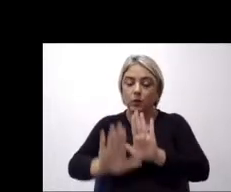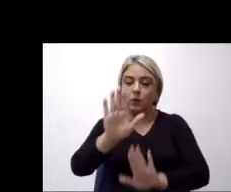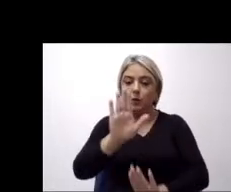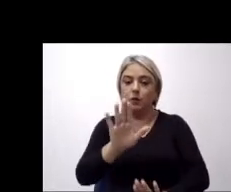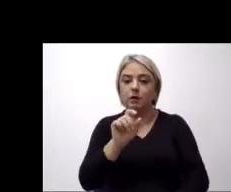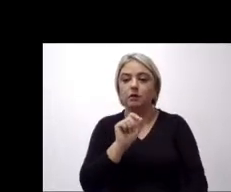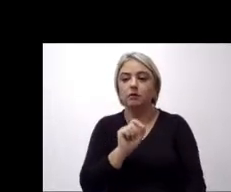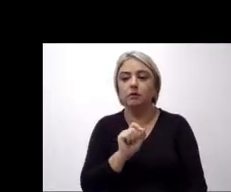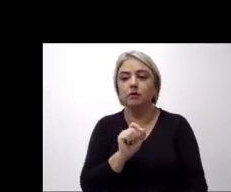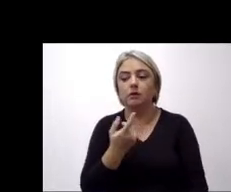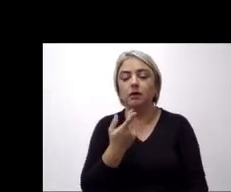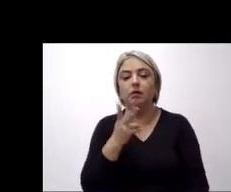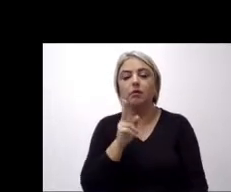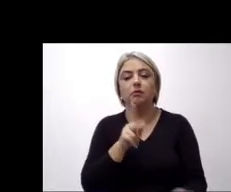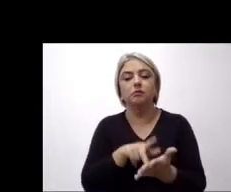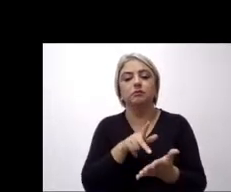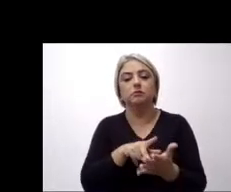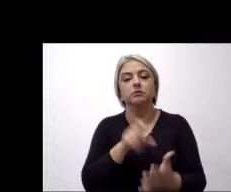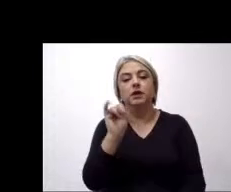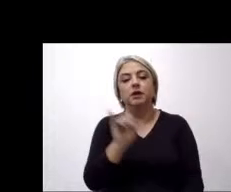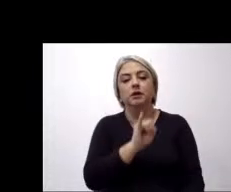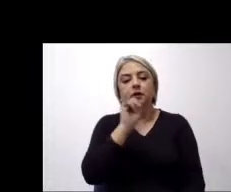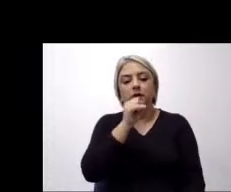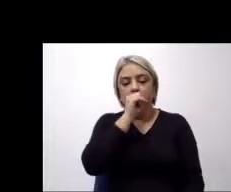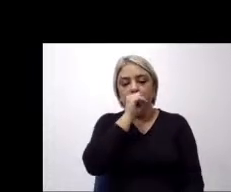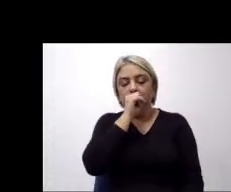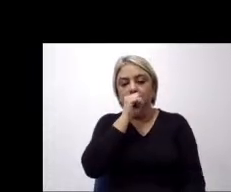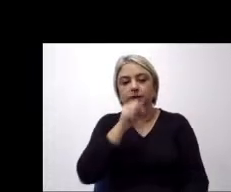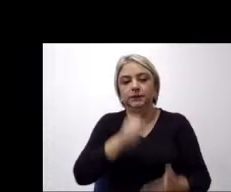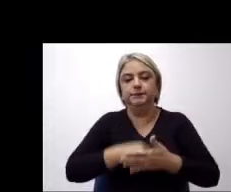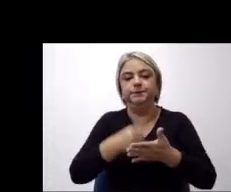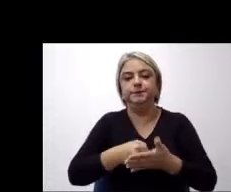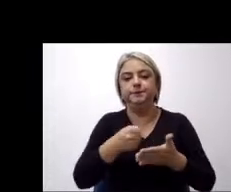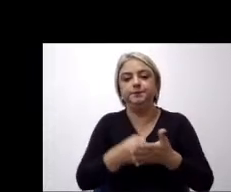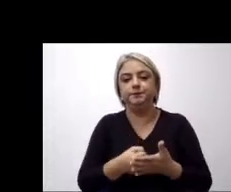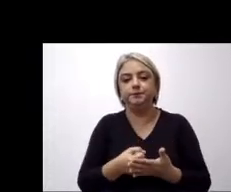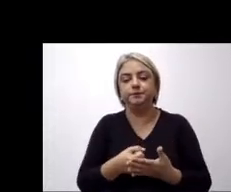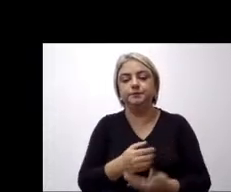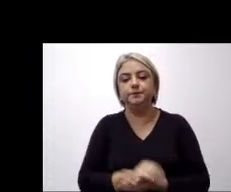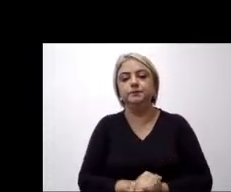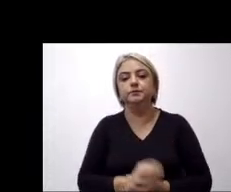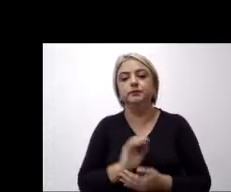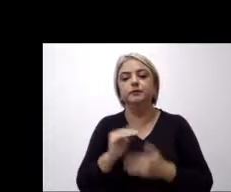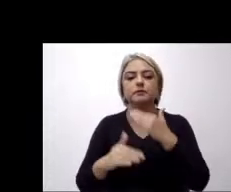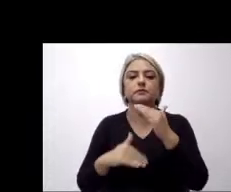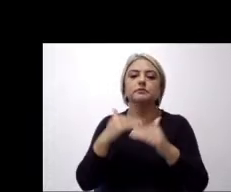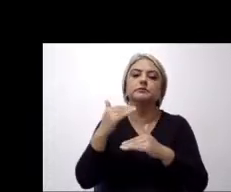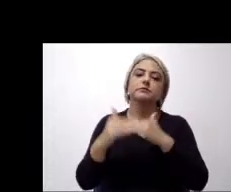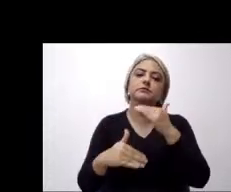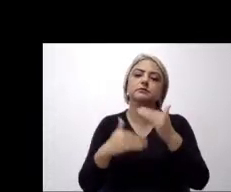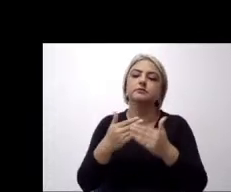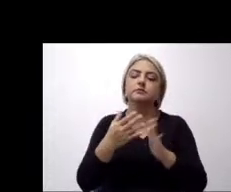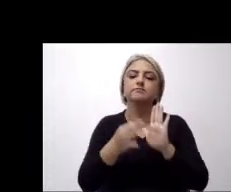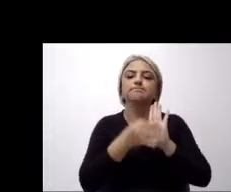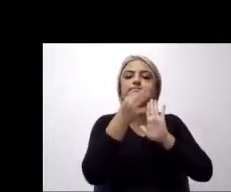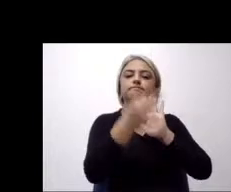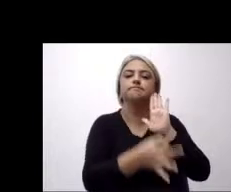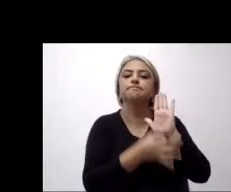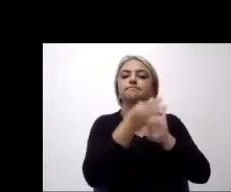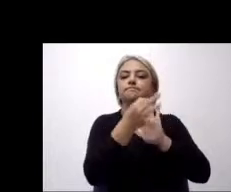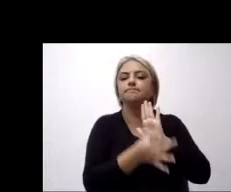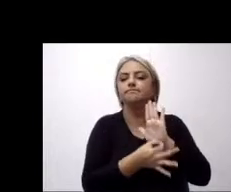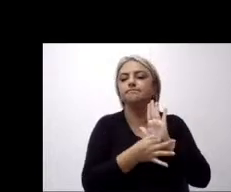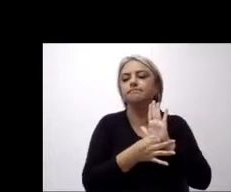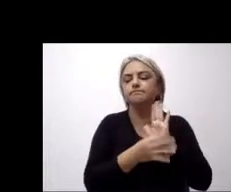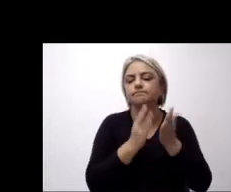when people develop himself and his critics in the same time. There is a lack of